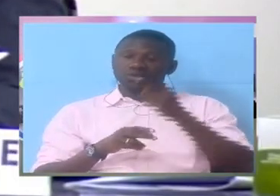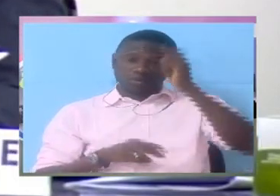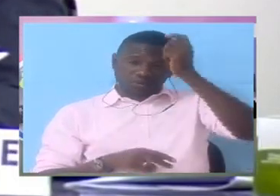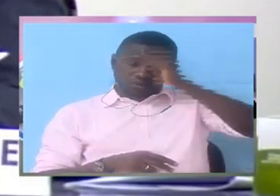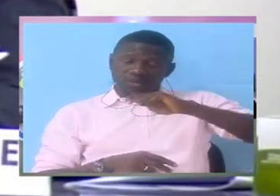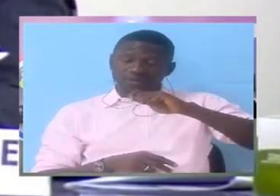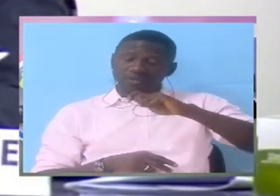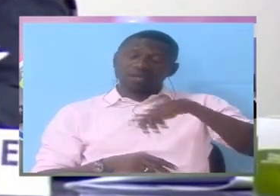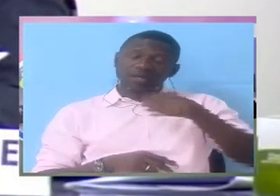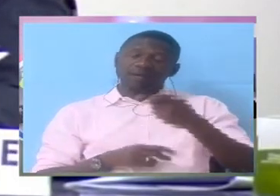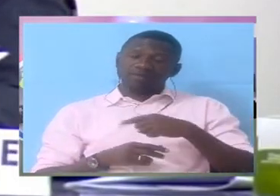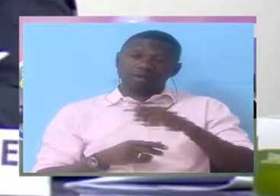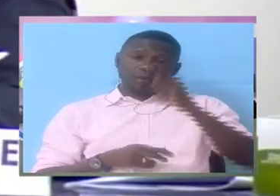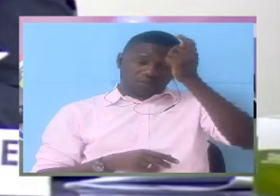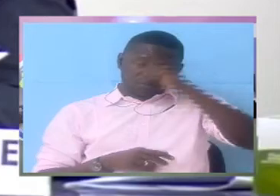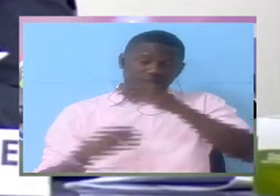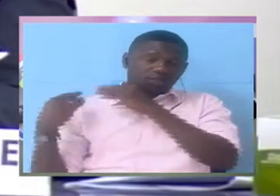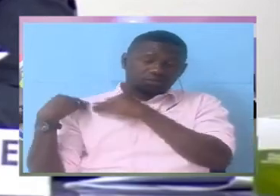police prosecute.